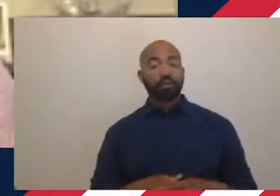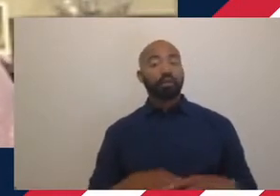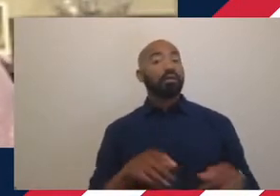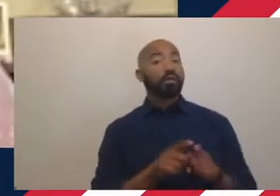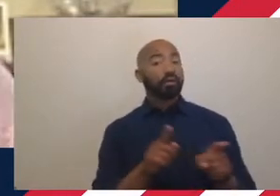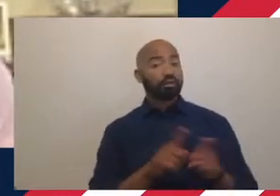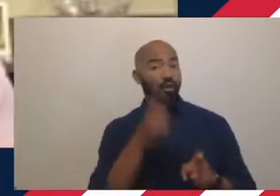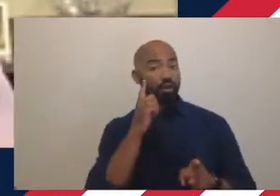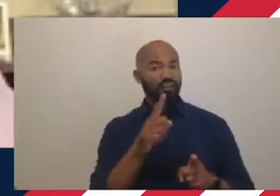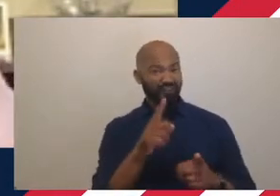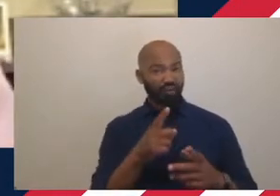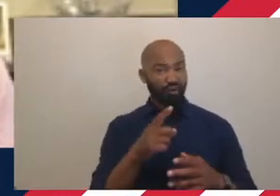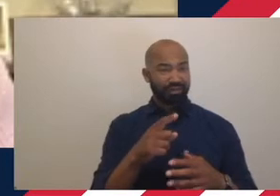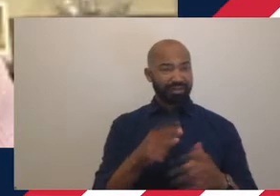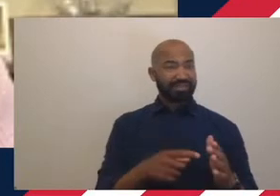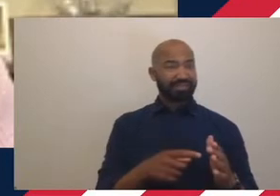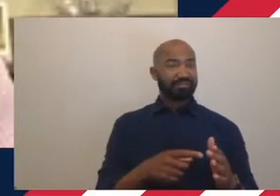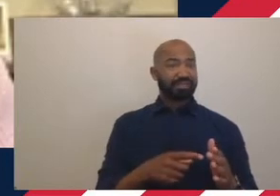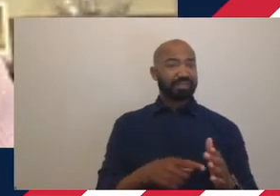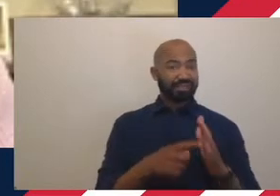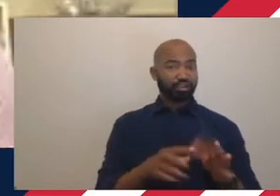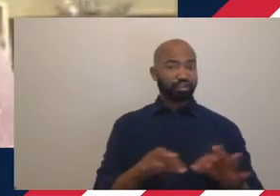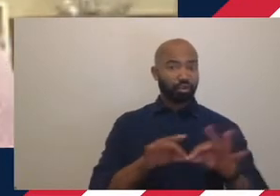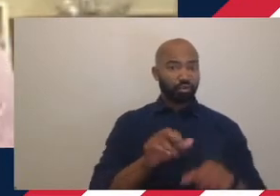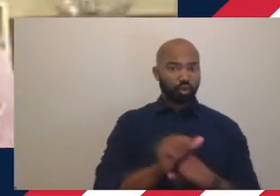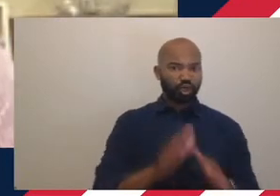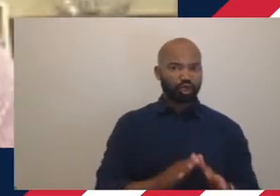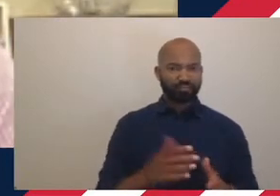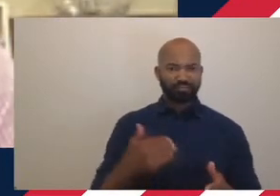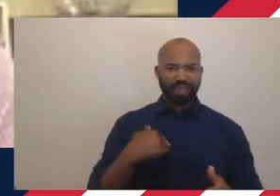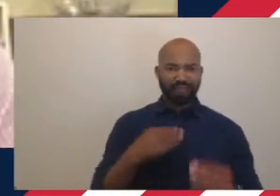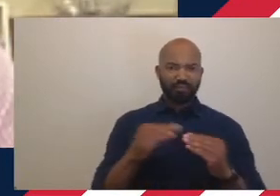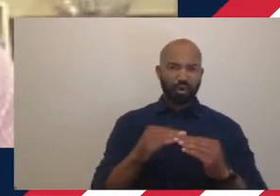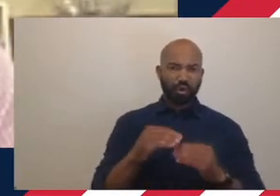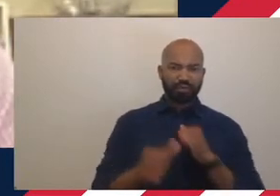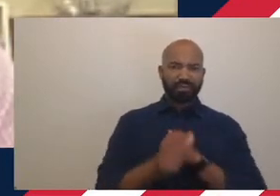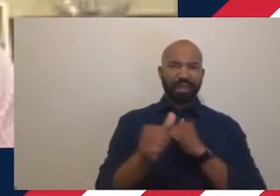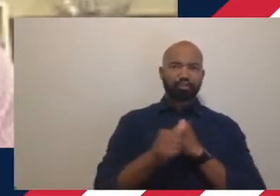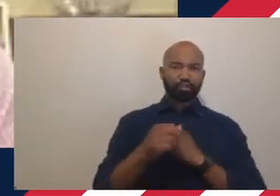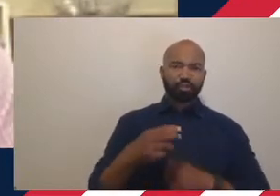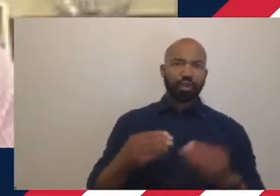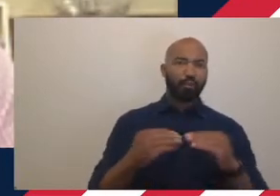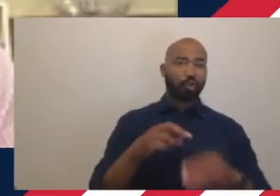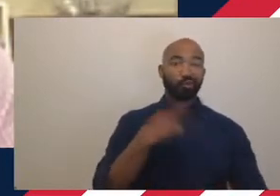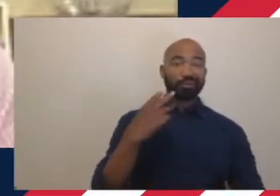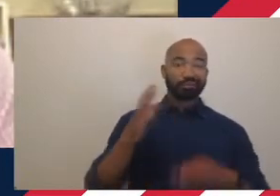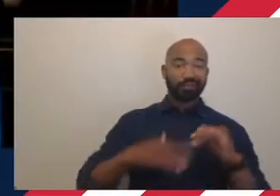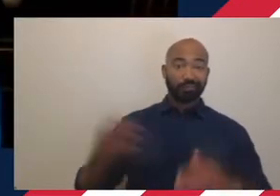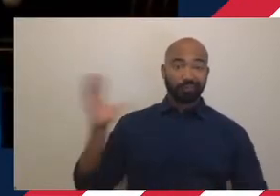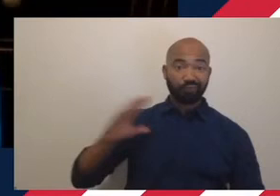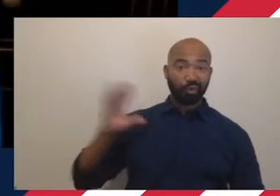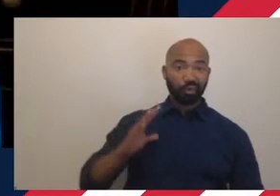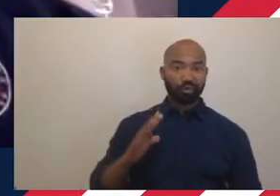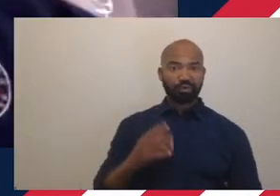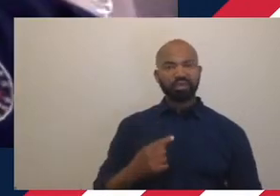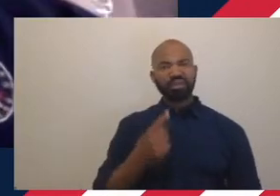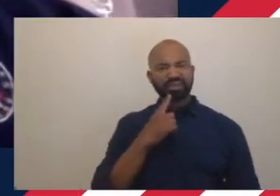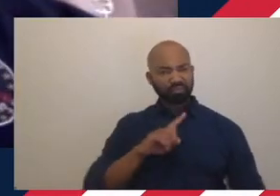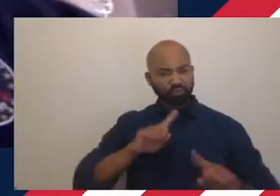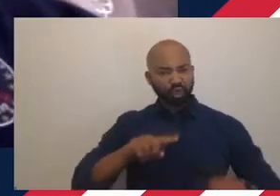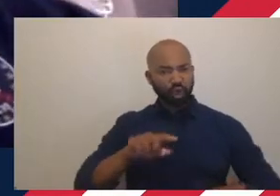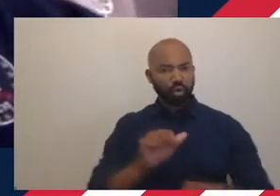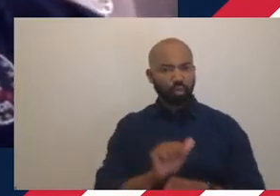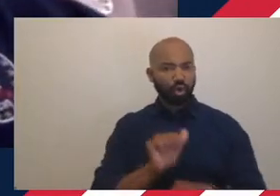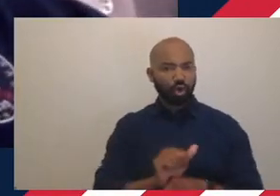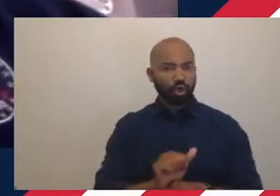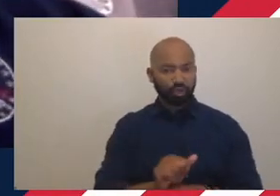facing hazards that we've never faced before. We've been asked to go to work and face more risks at a time our